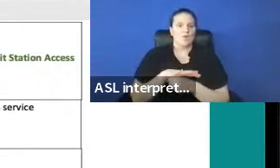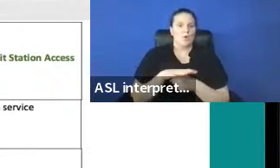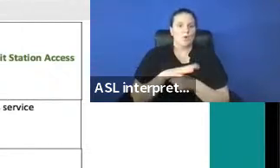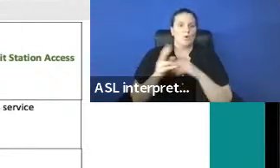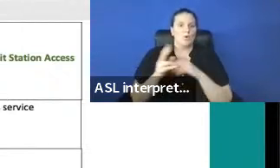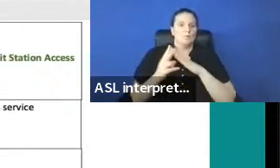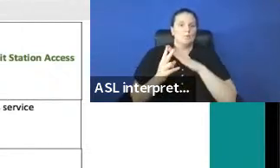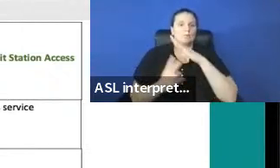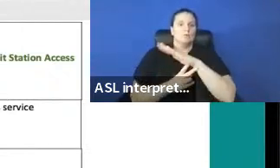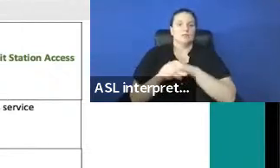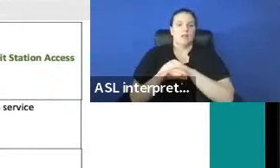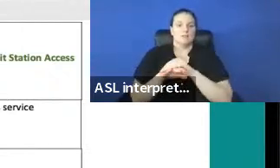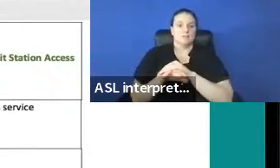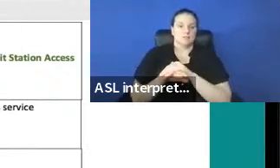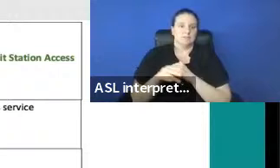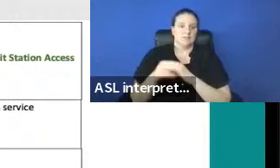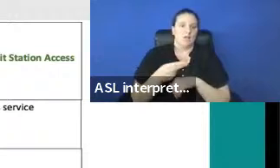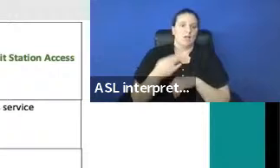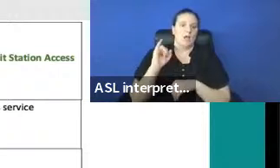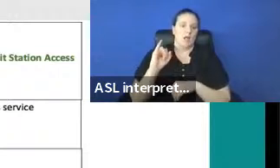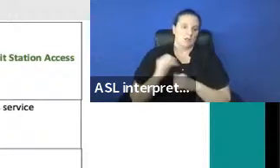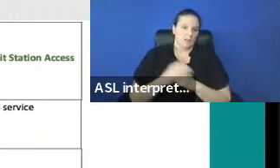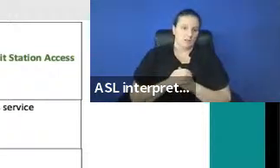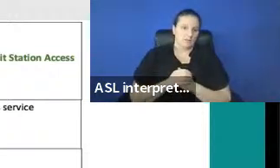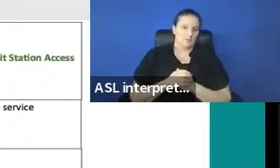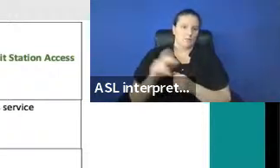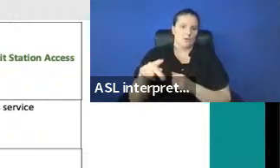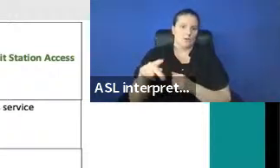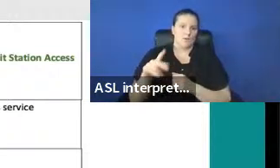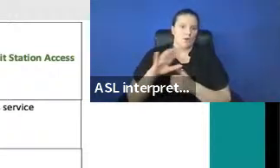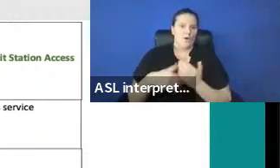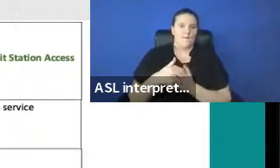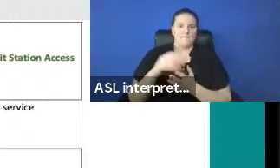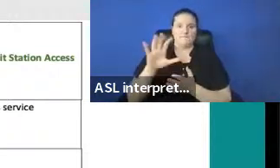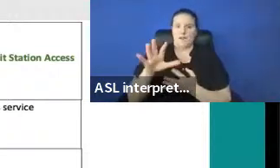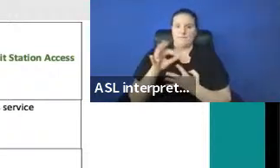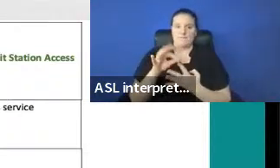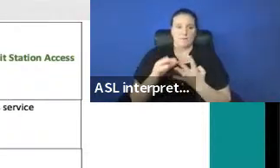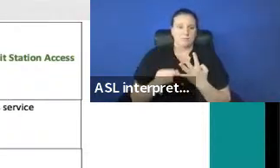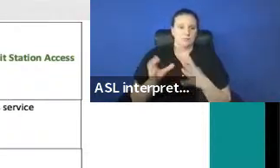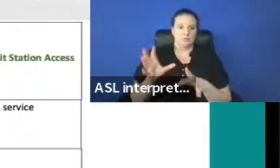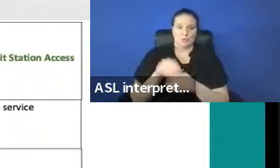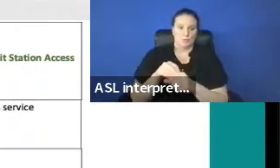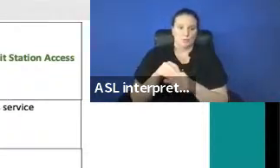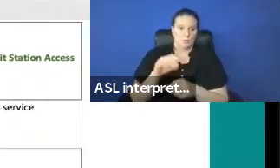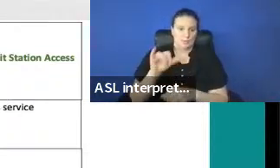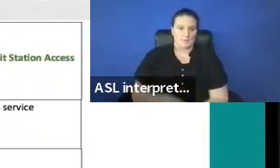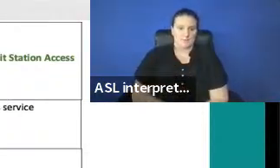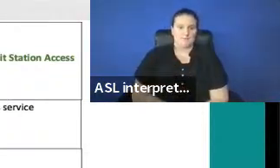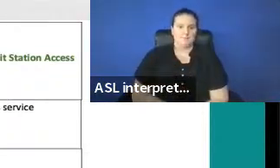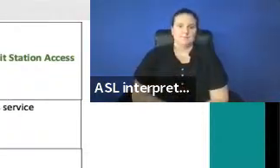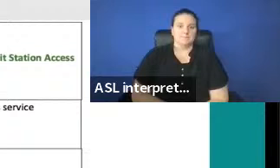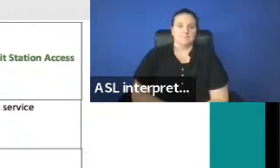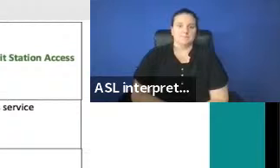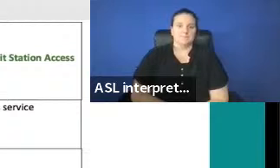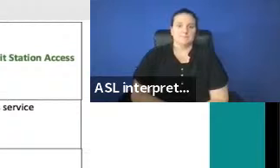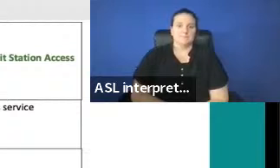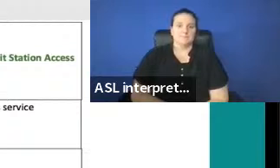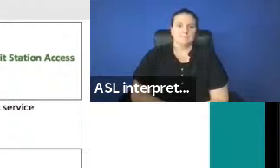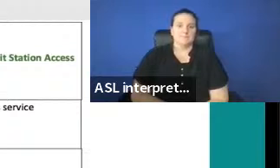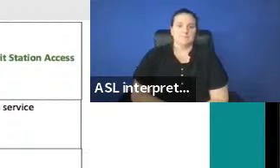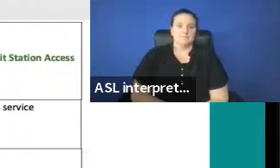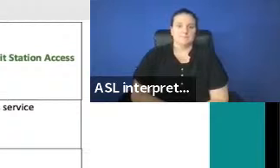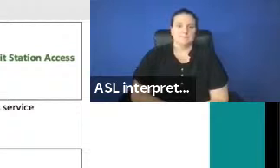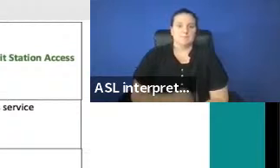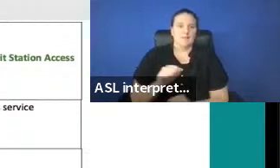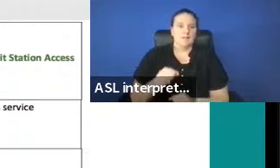Hayden Island to mainland Portland. All 5 of the options include that. But what could somebody maybe speak